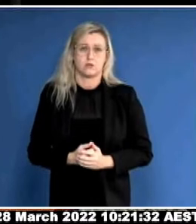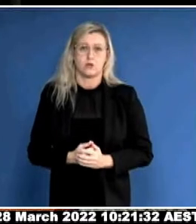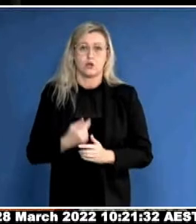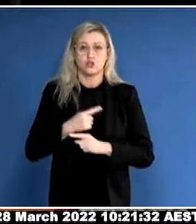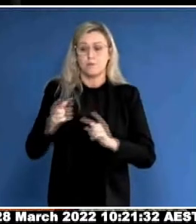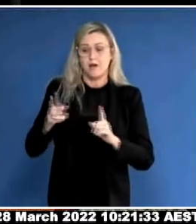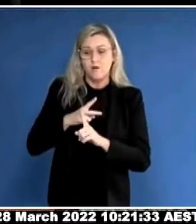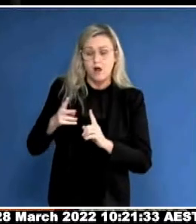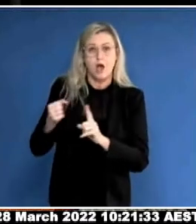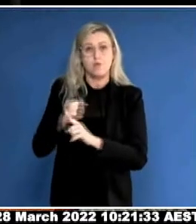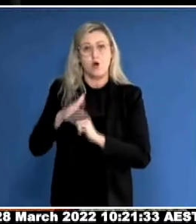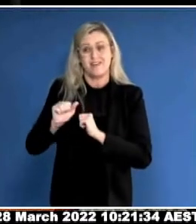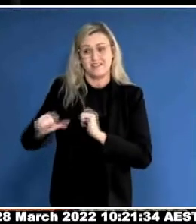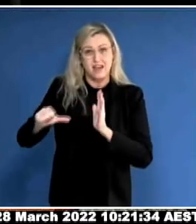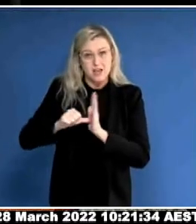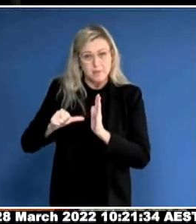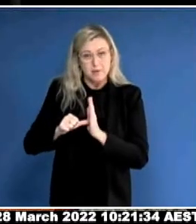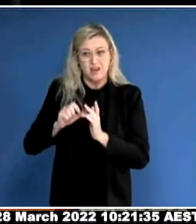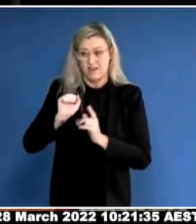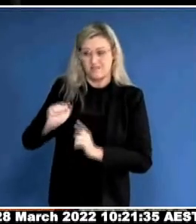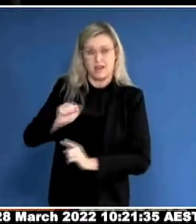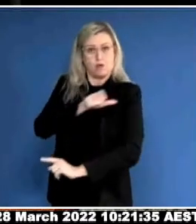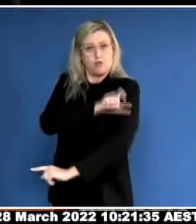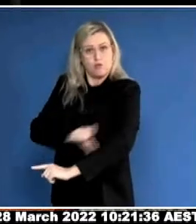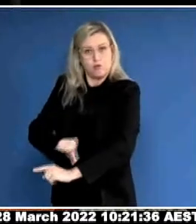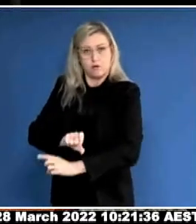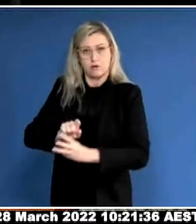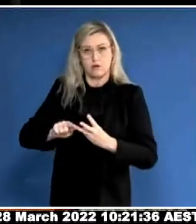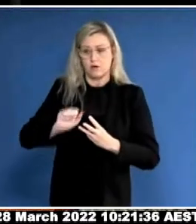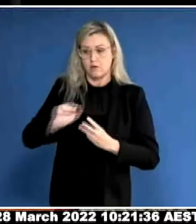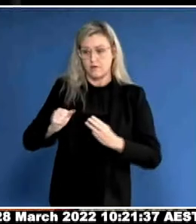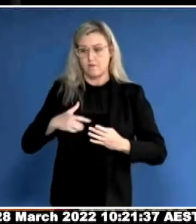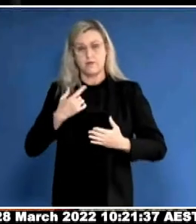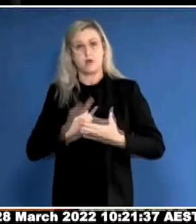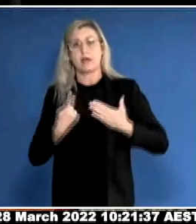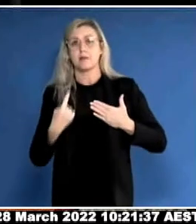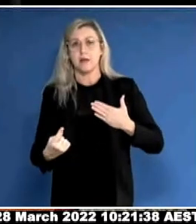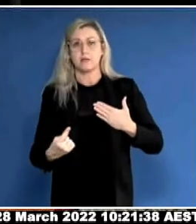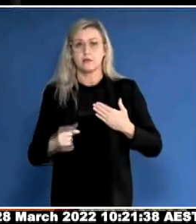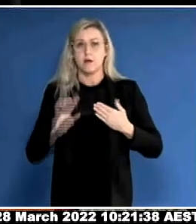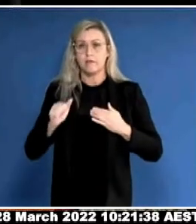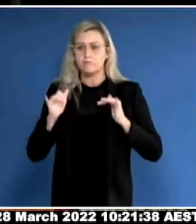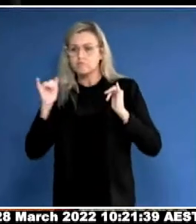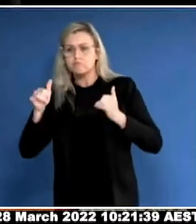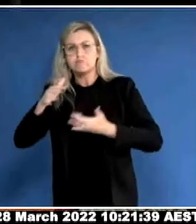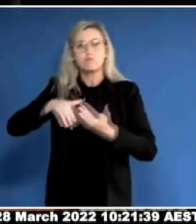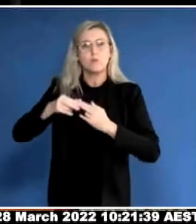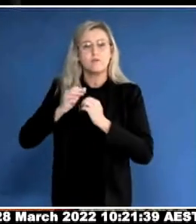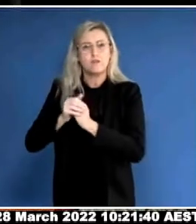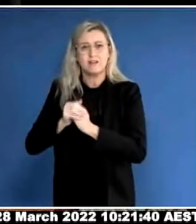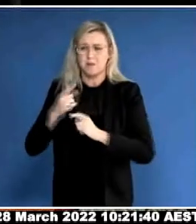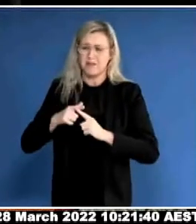security, self-esteem, independence, social networks, and overall health and